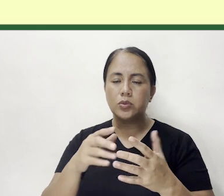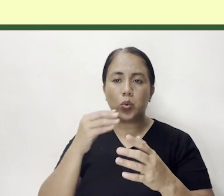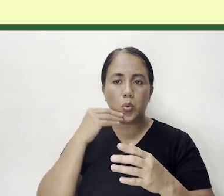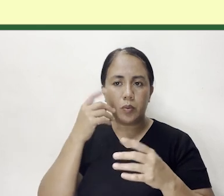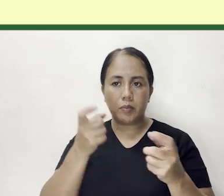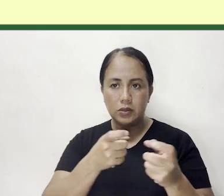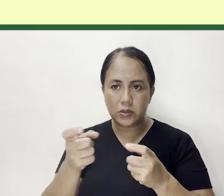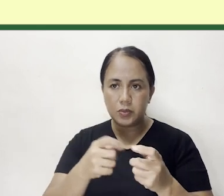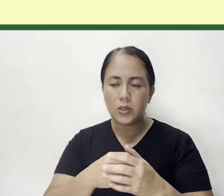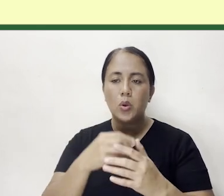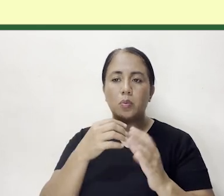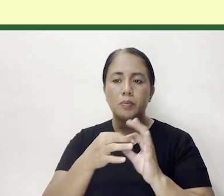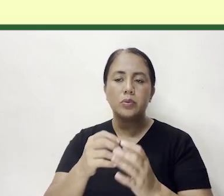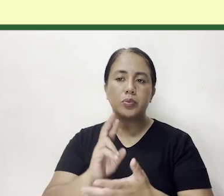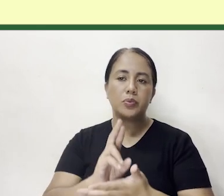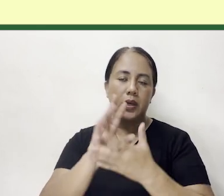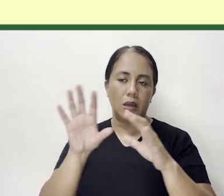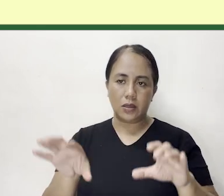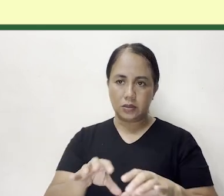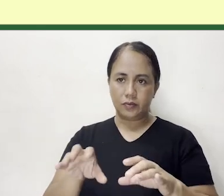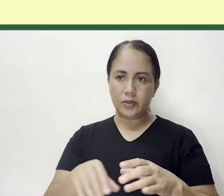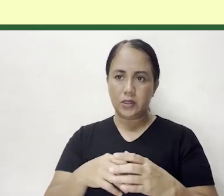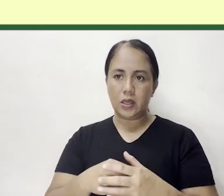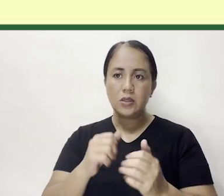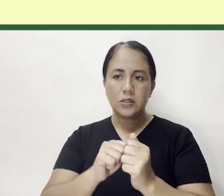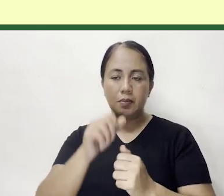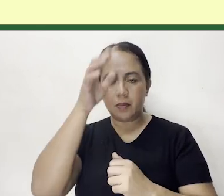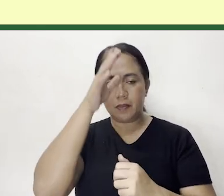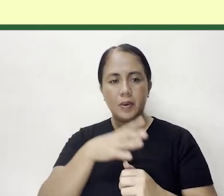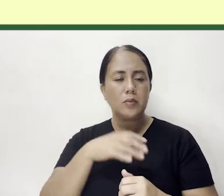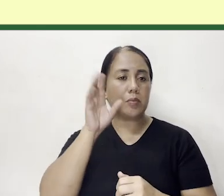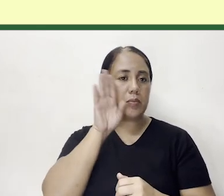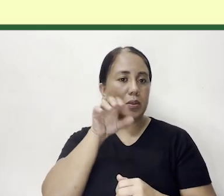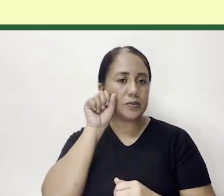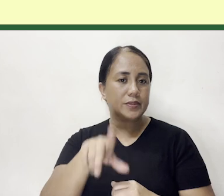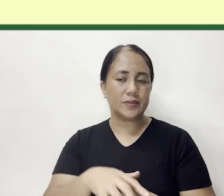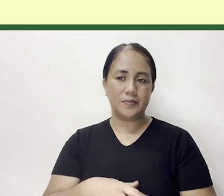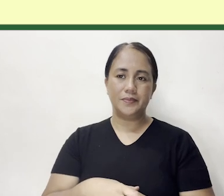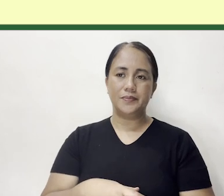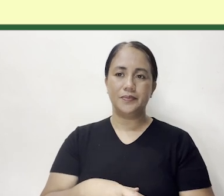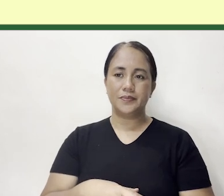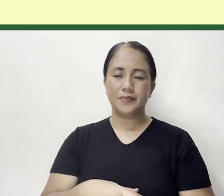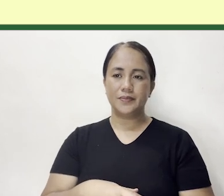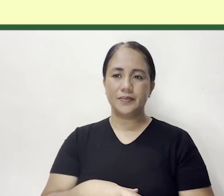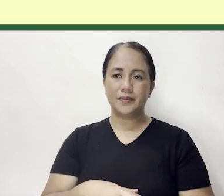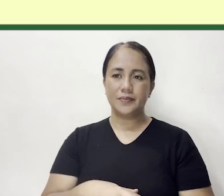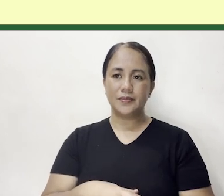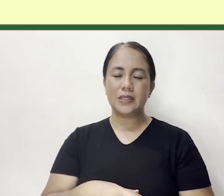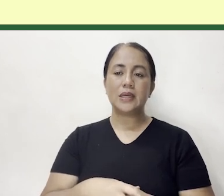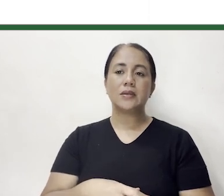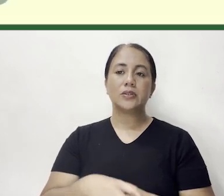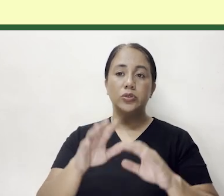scheduling of home management and home-based rehabilitation activities with their parents and other siblings.